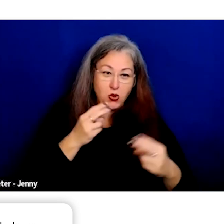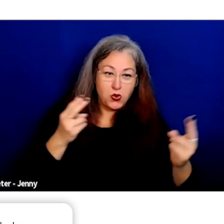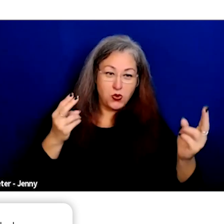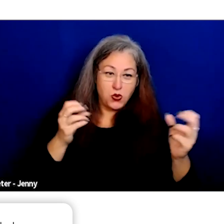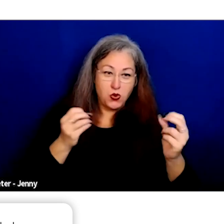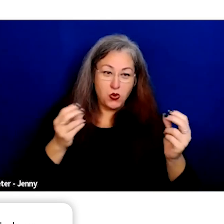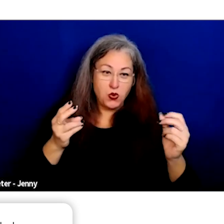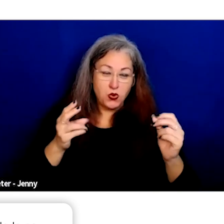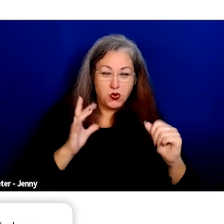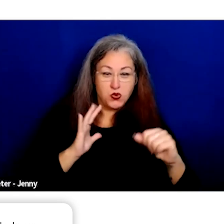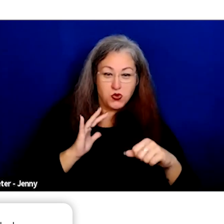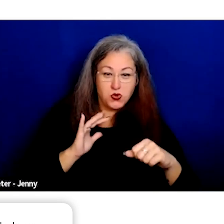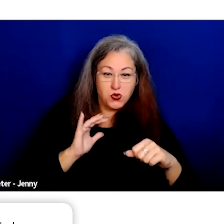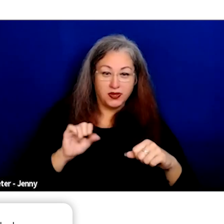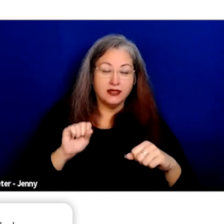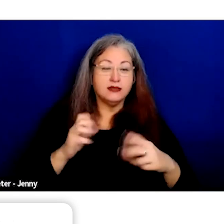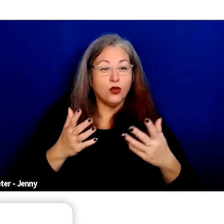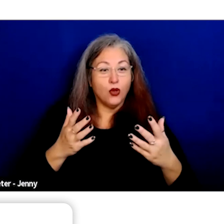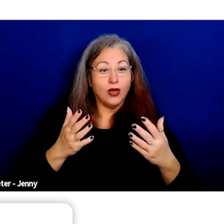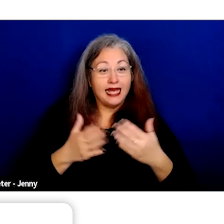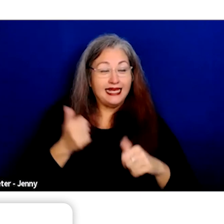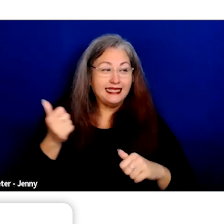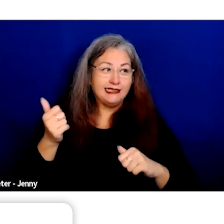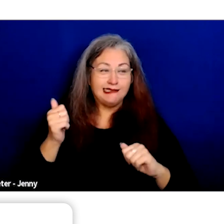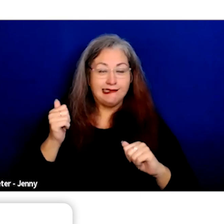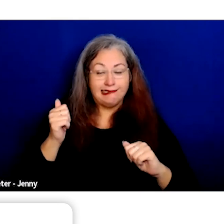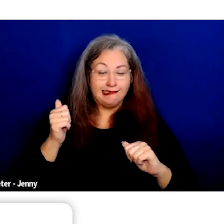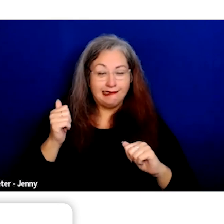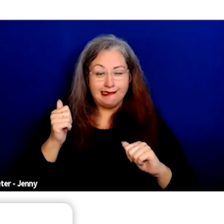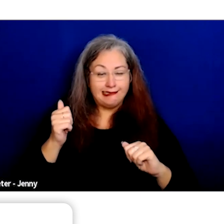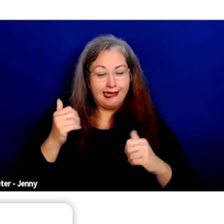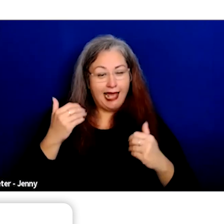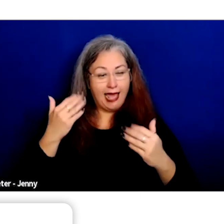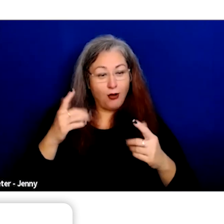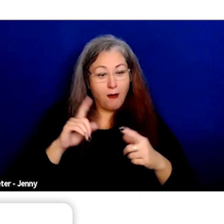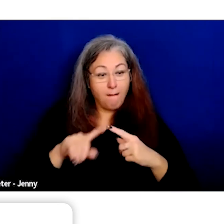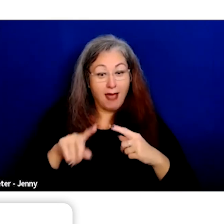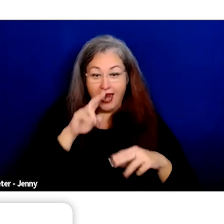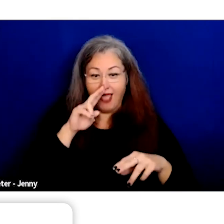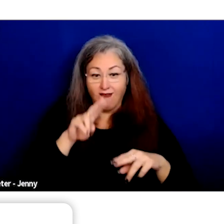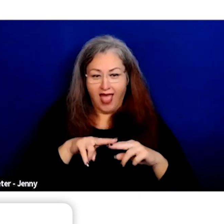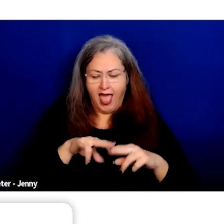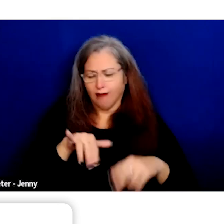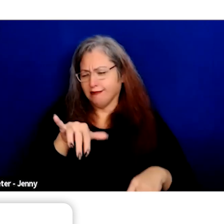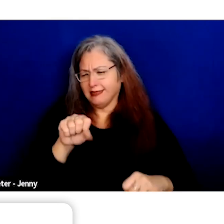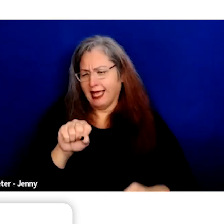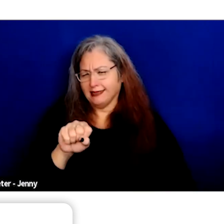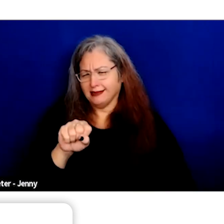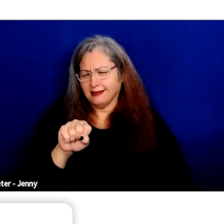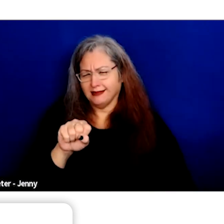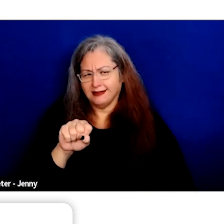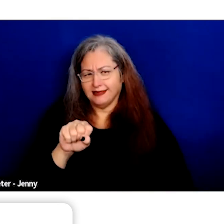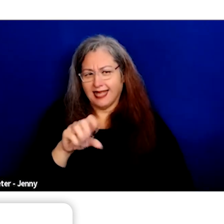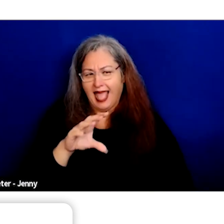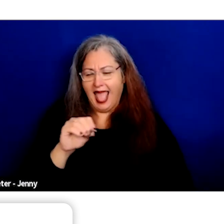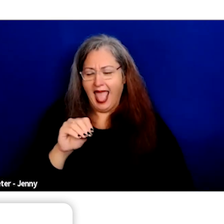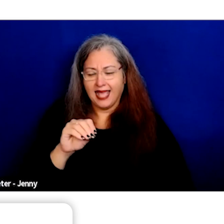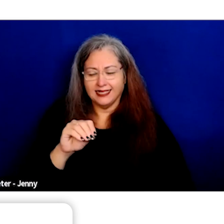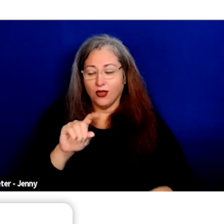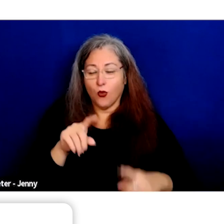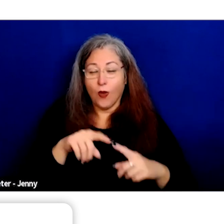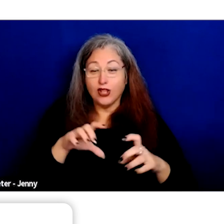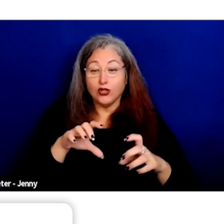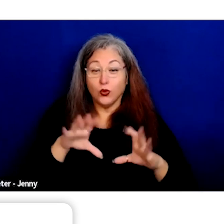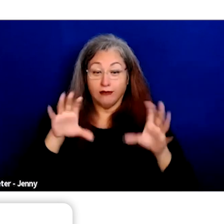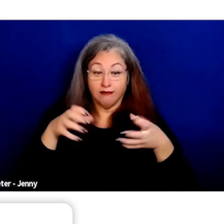la la. So easier, I don't know, but funner, 100%. And it's fucking magic when you do it in